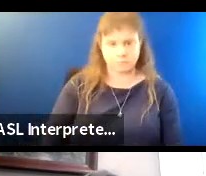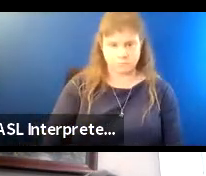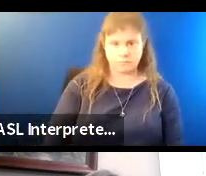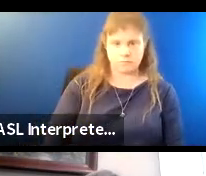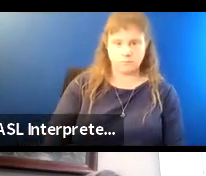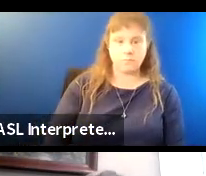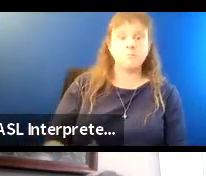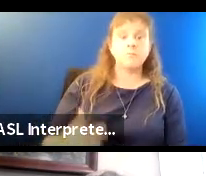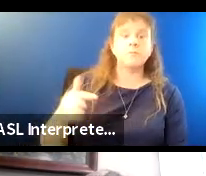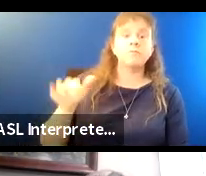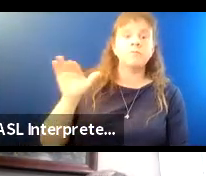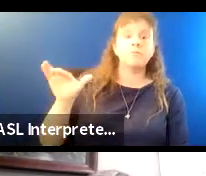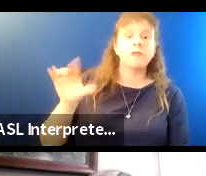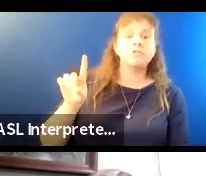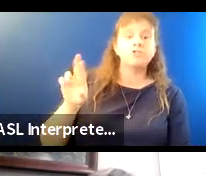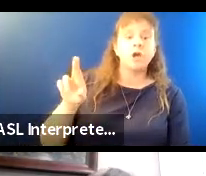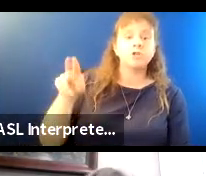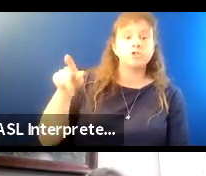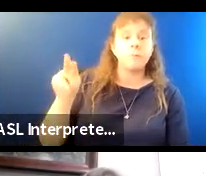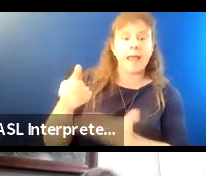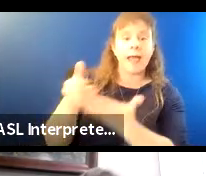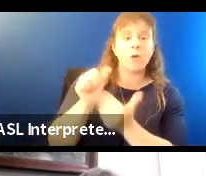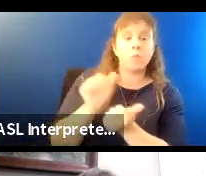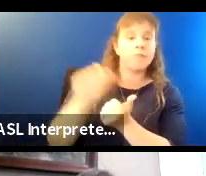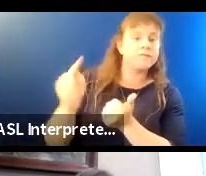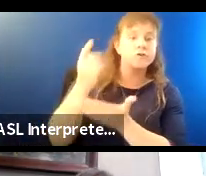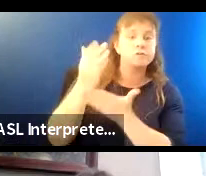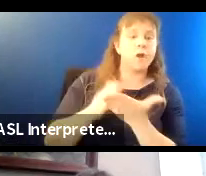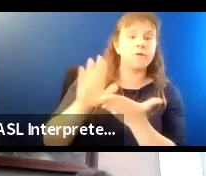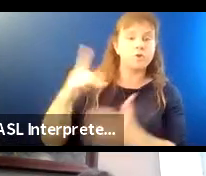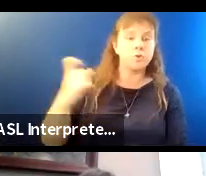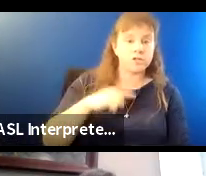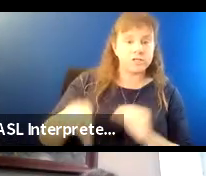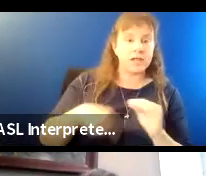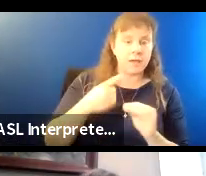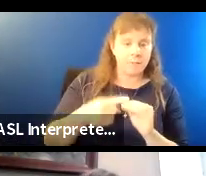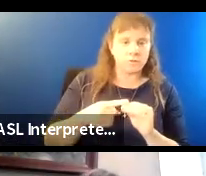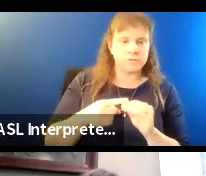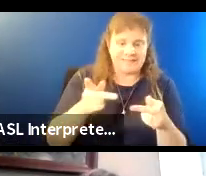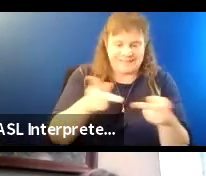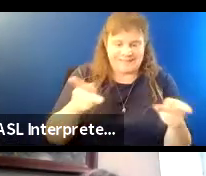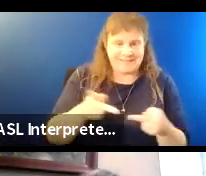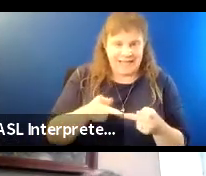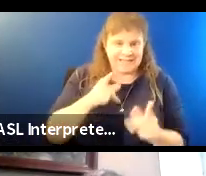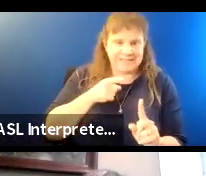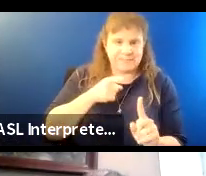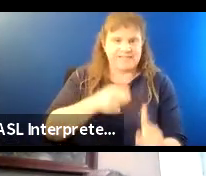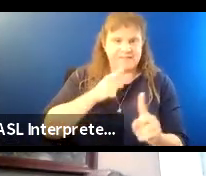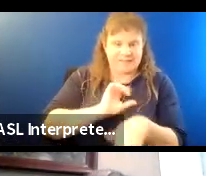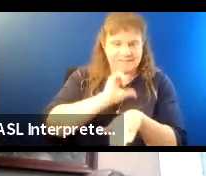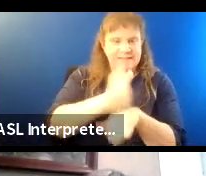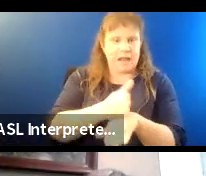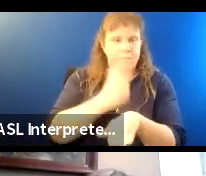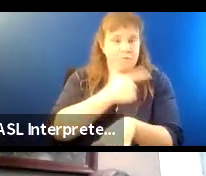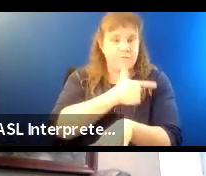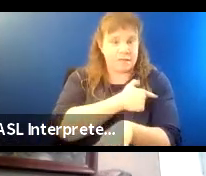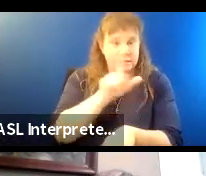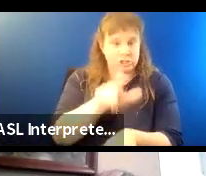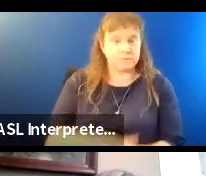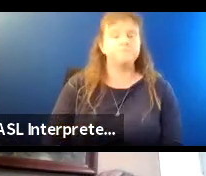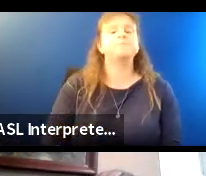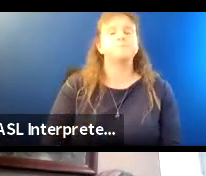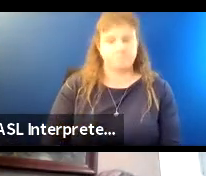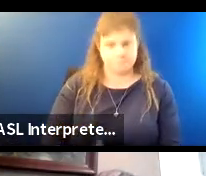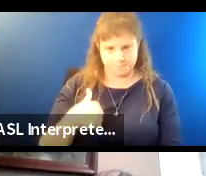Dr. Pond maybe to help with the first part of your question, which was relative to site-specific vaccination. Sure. Yeah. Thank you for